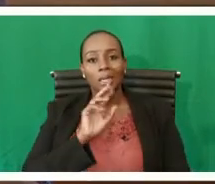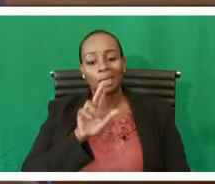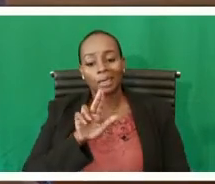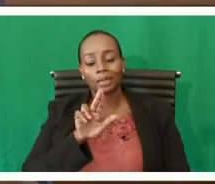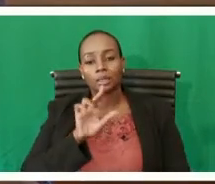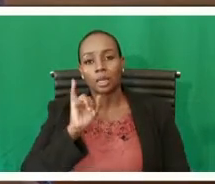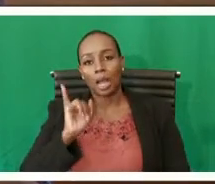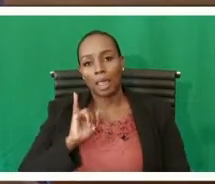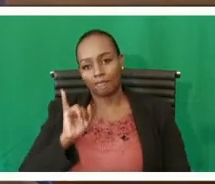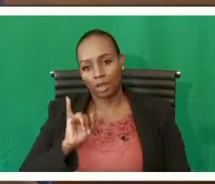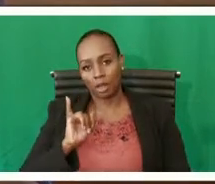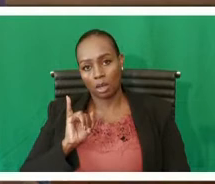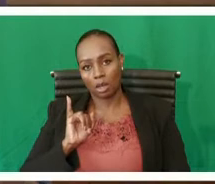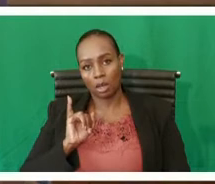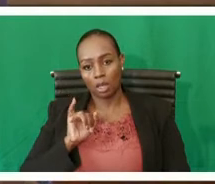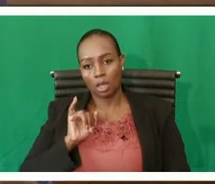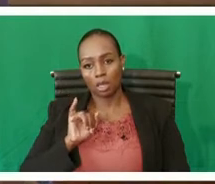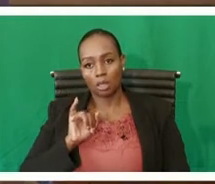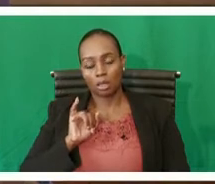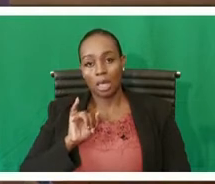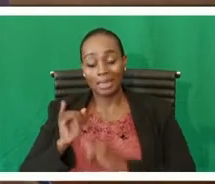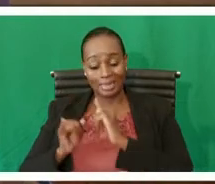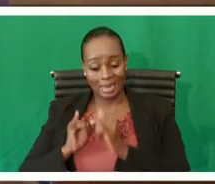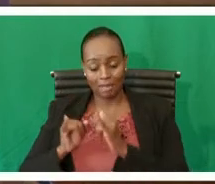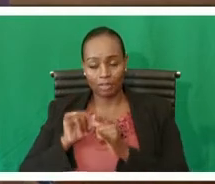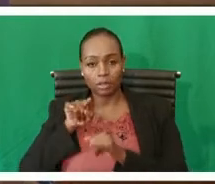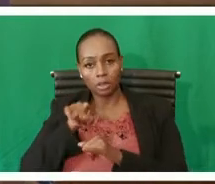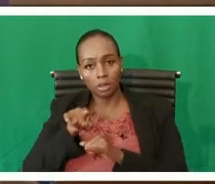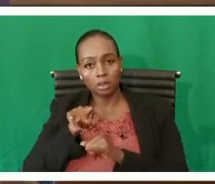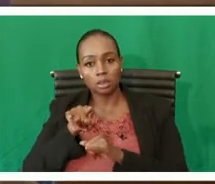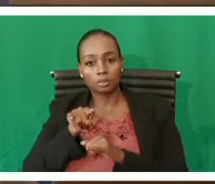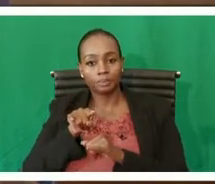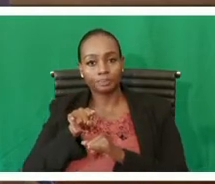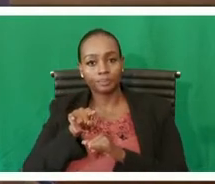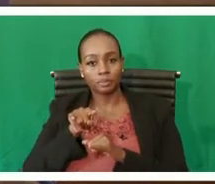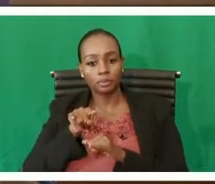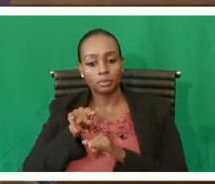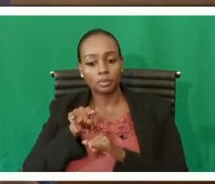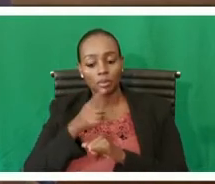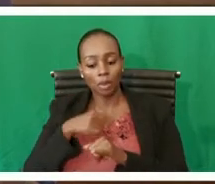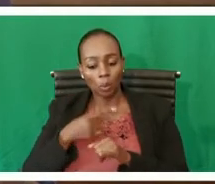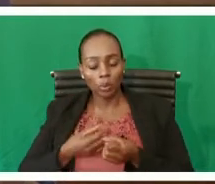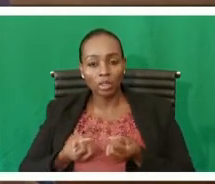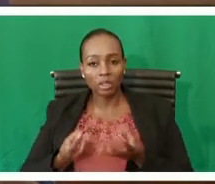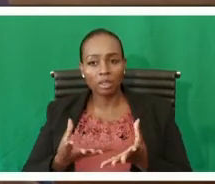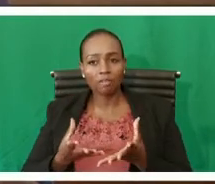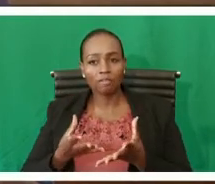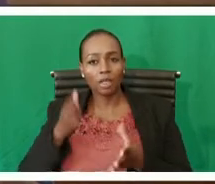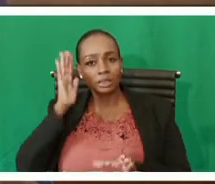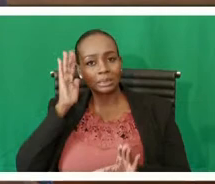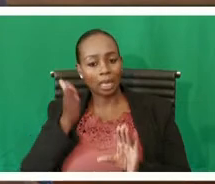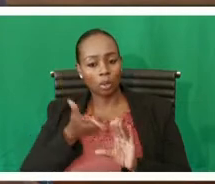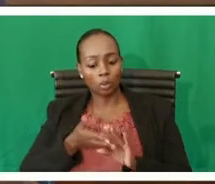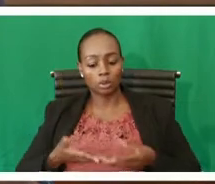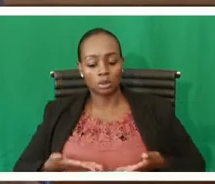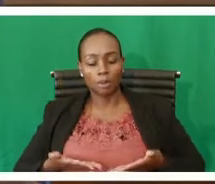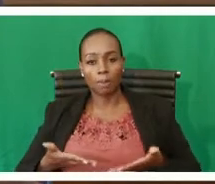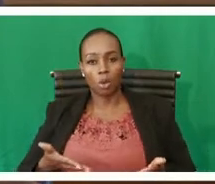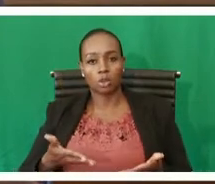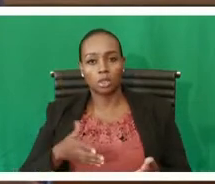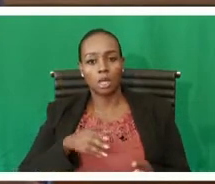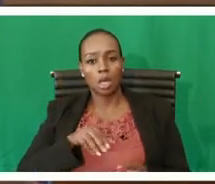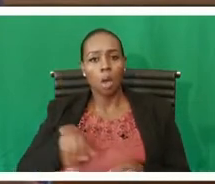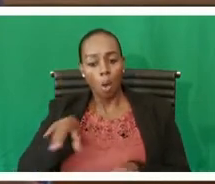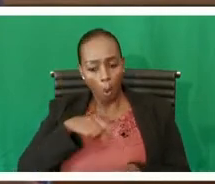3,811 victims of gender-based violence with psychosocial support, and 167 women